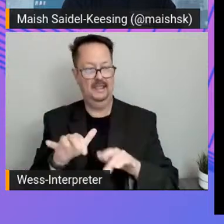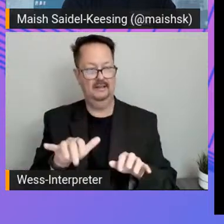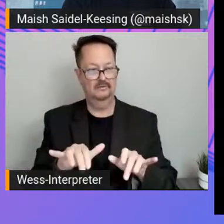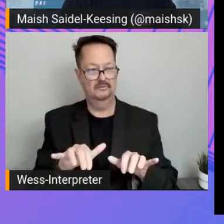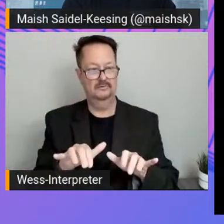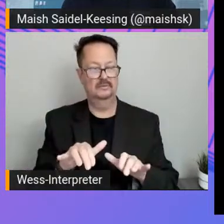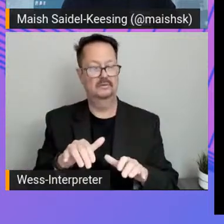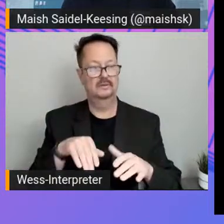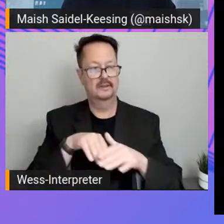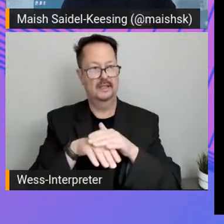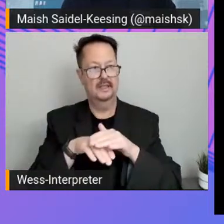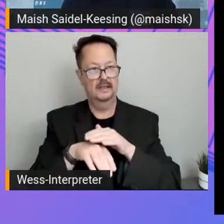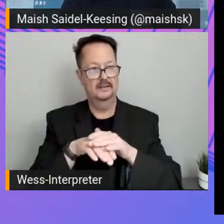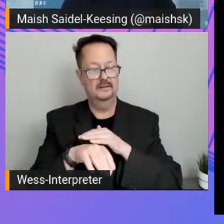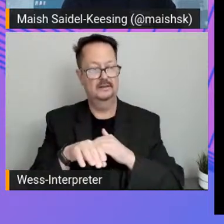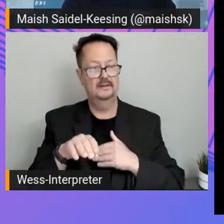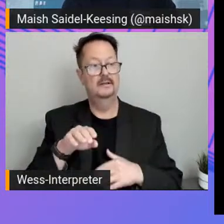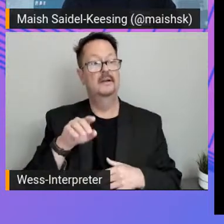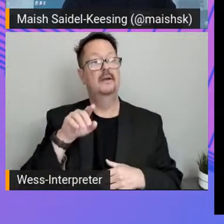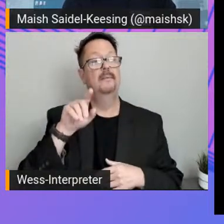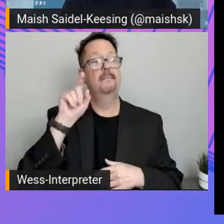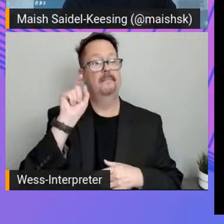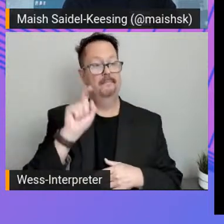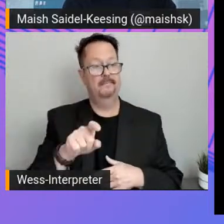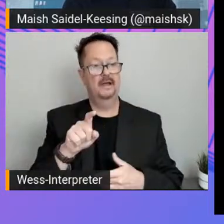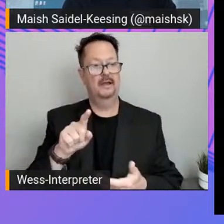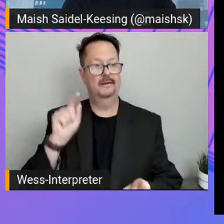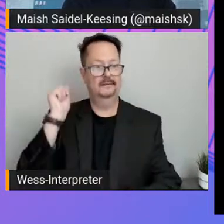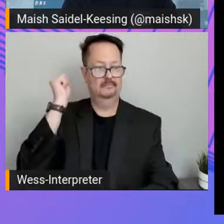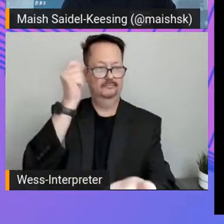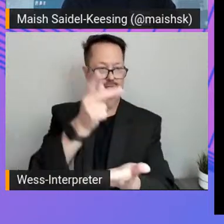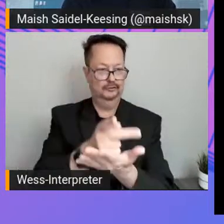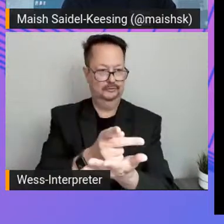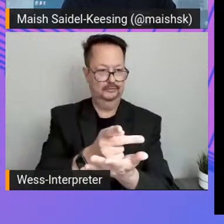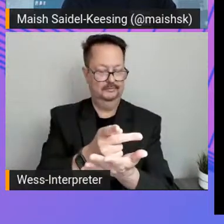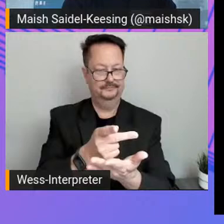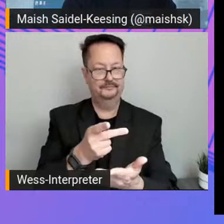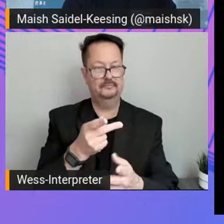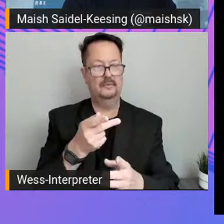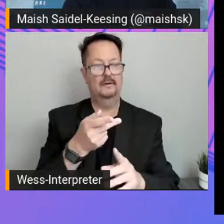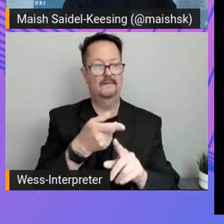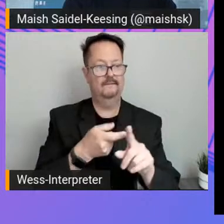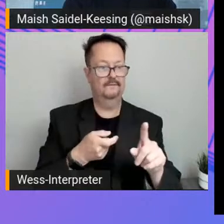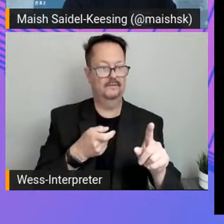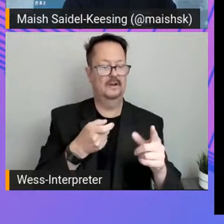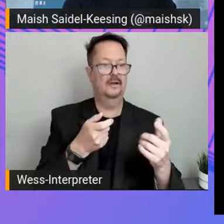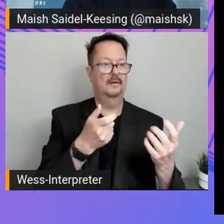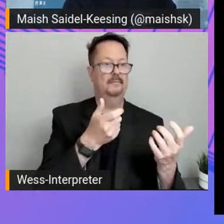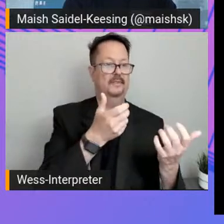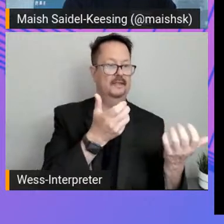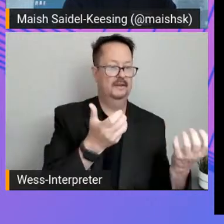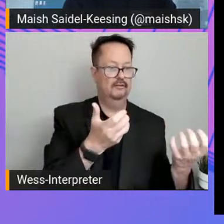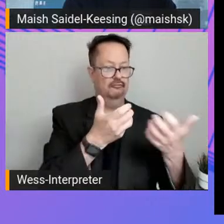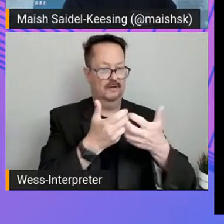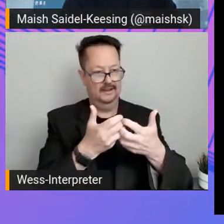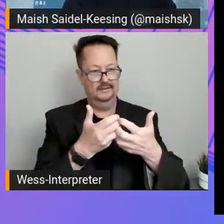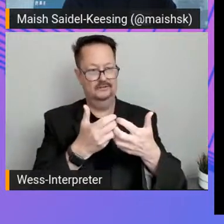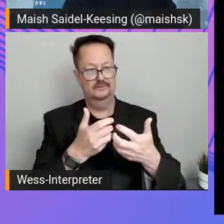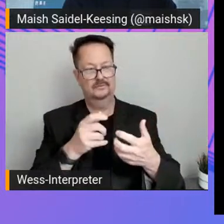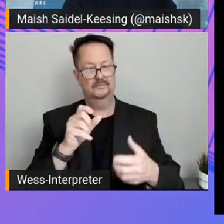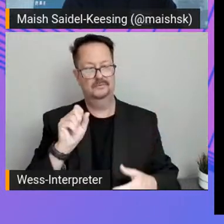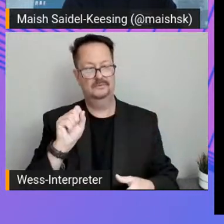Pipeline where a manual approval needs to happen to go from the integration accounts to the staging account to the production